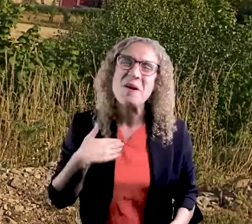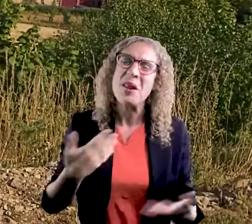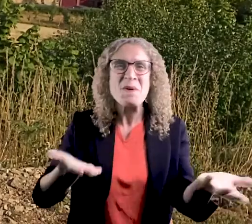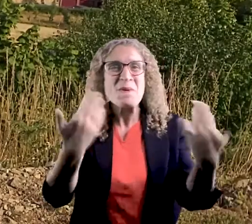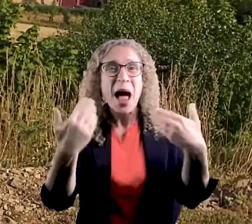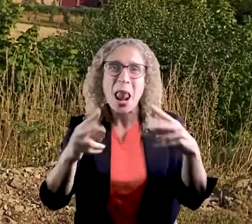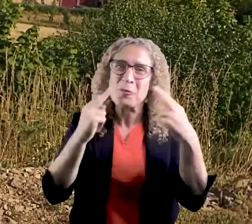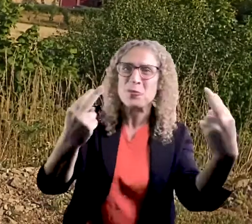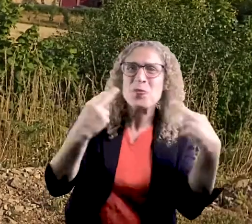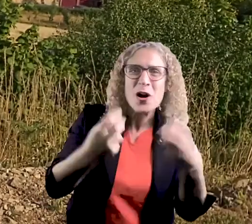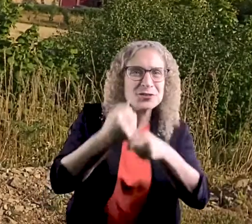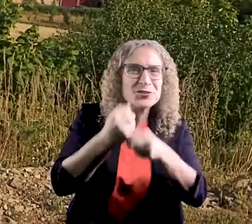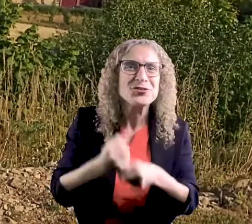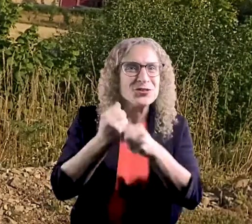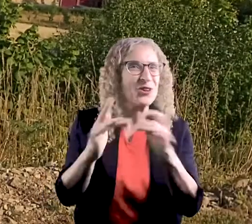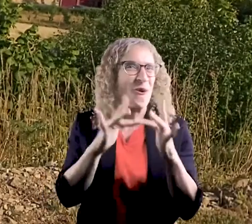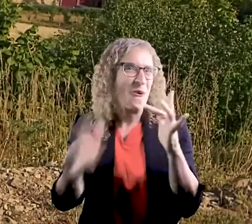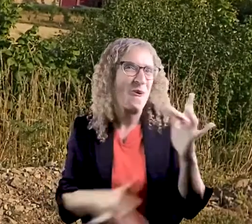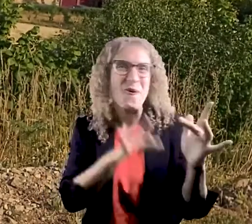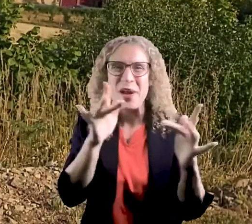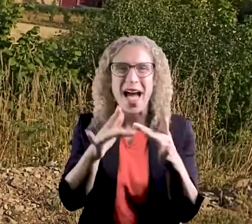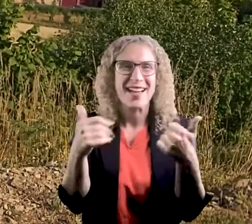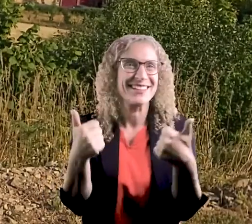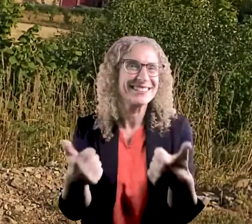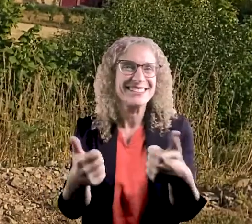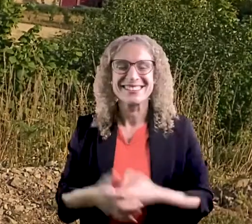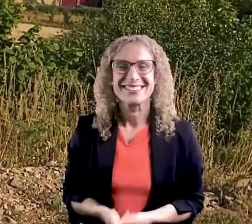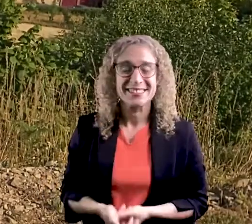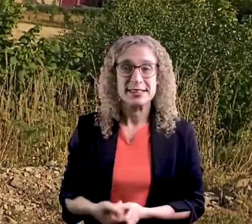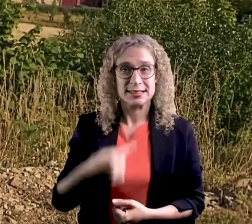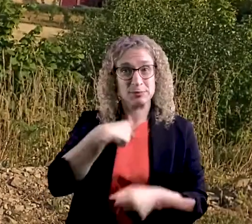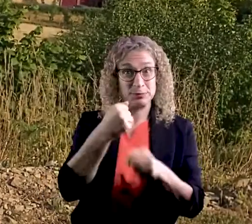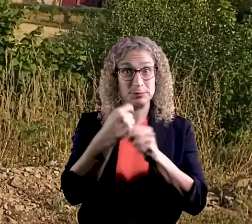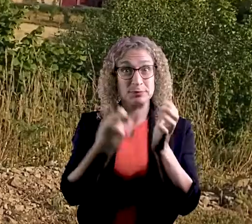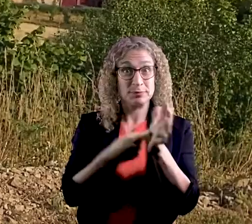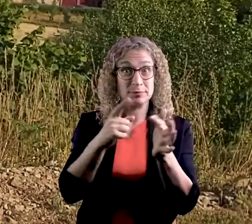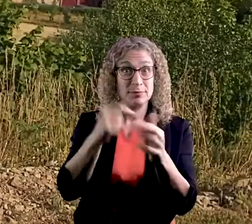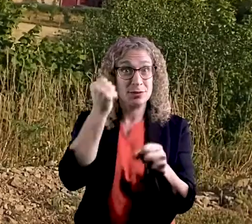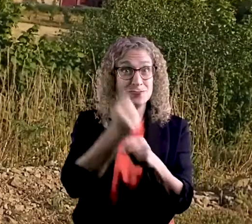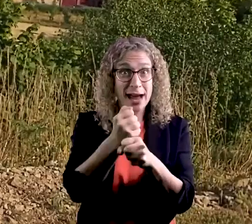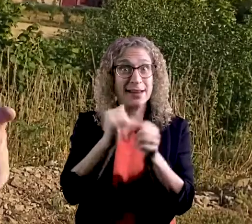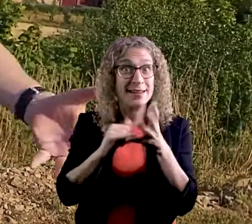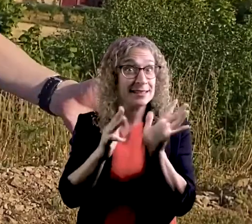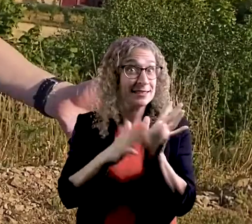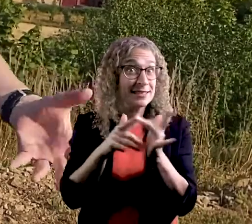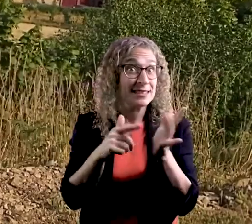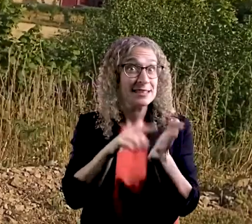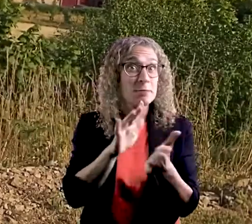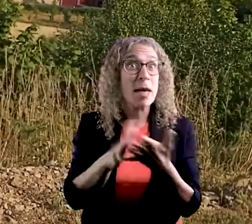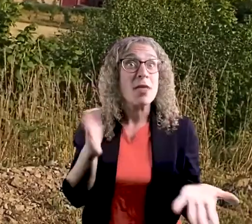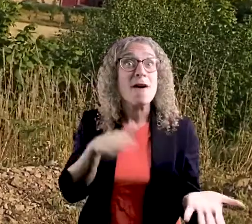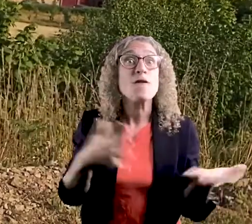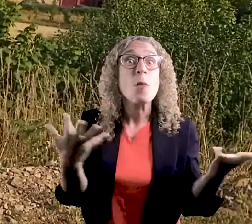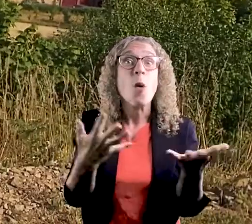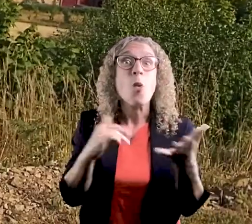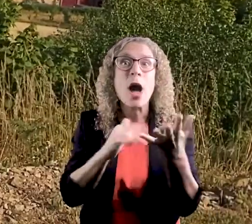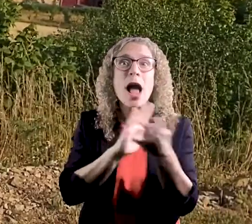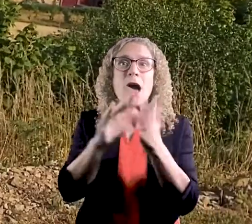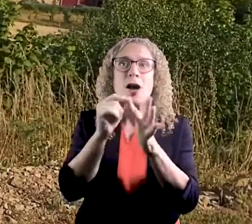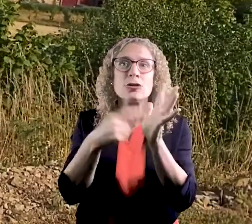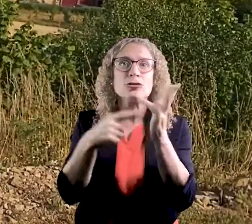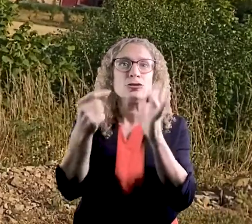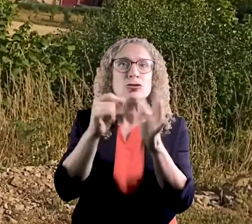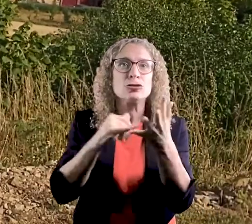Good morning and welcome to this online service. My name's Greg Smith and we're broadcasting from